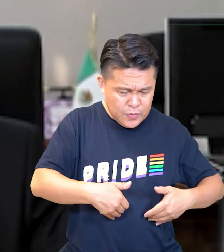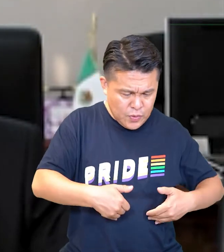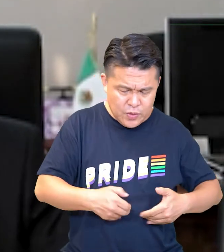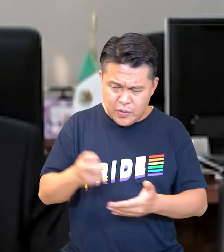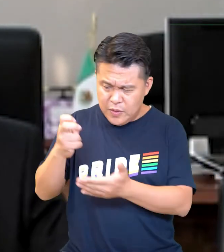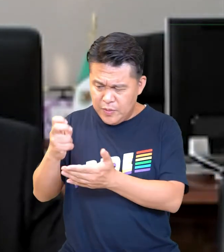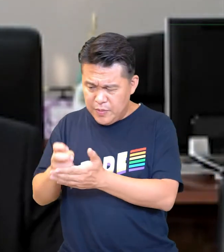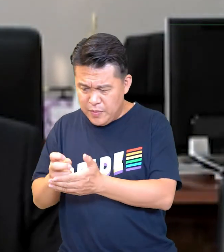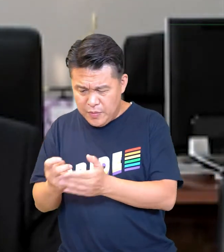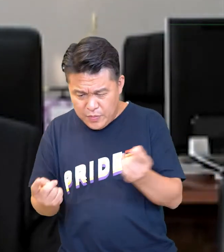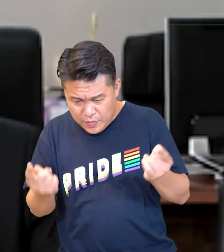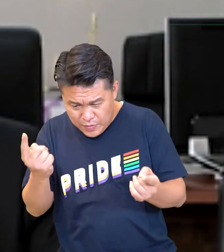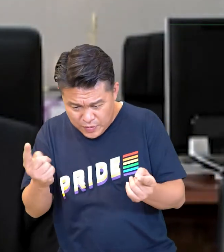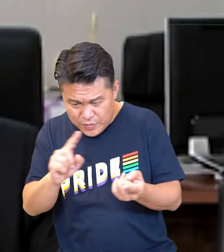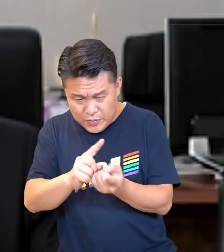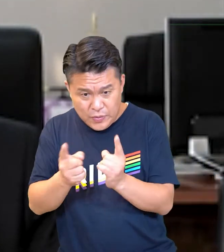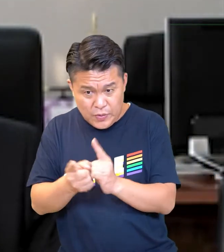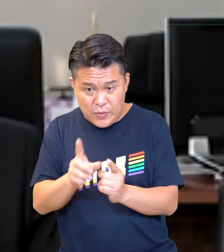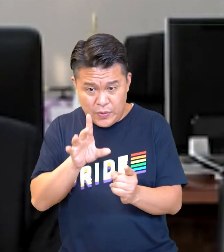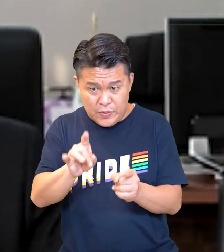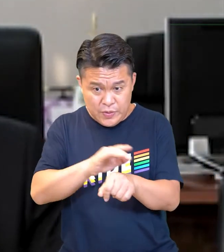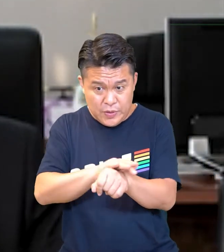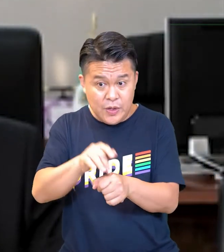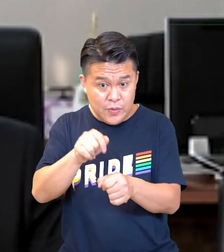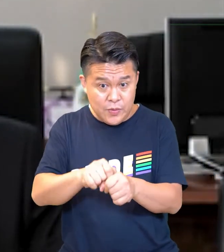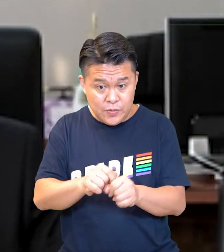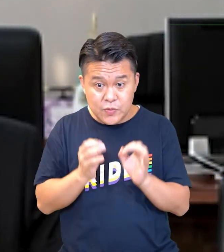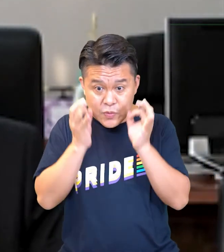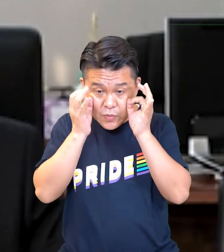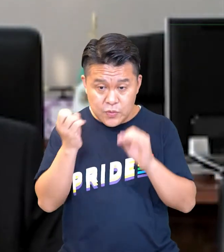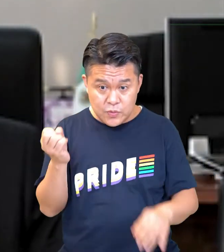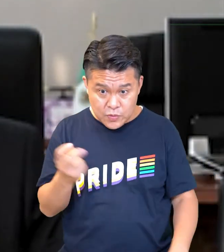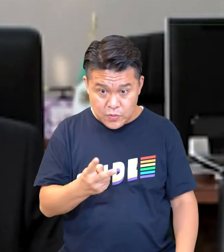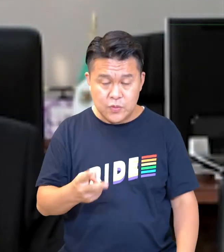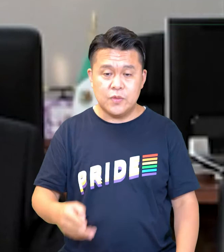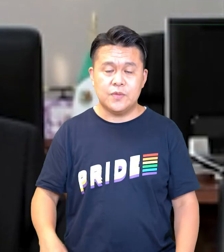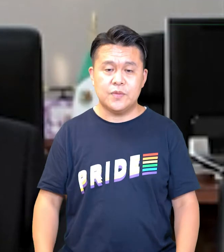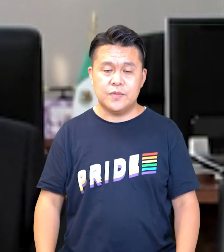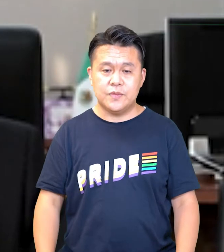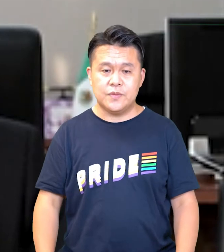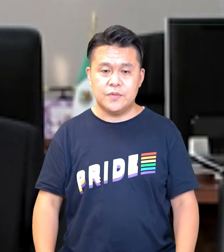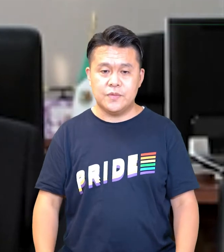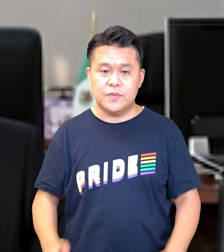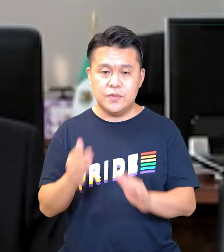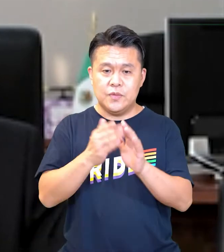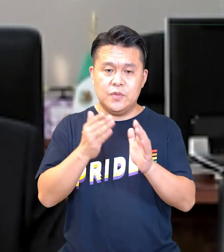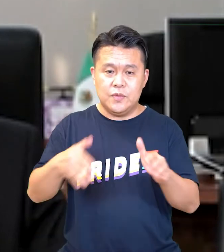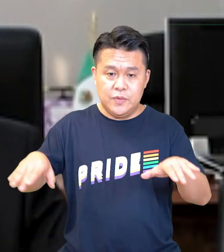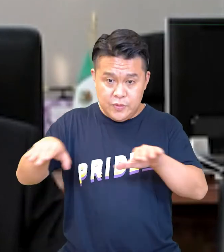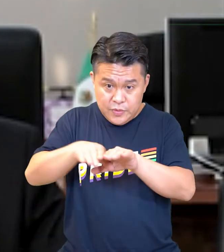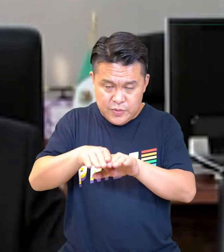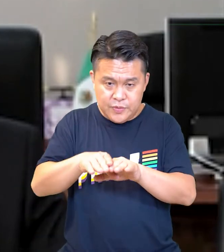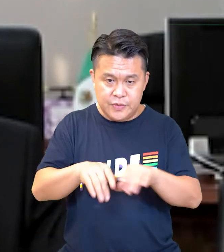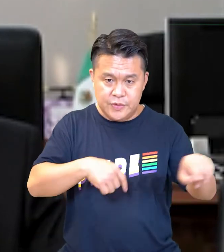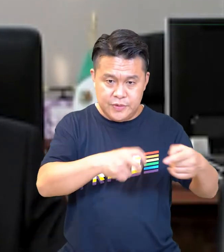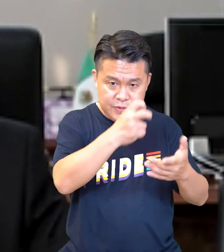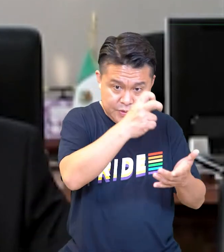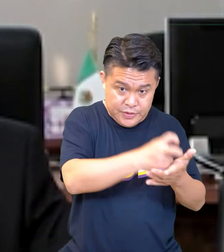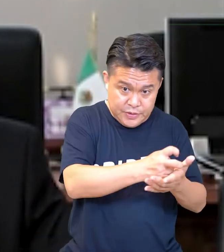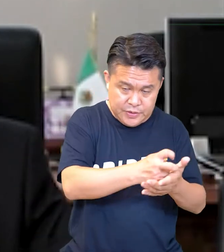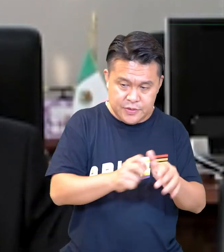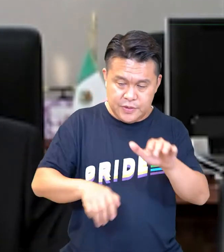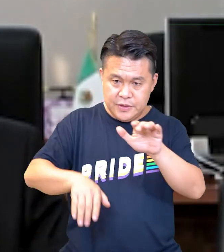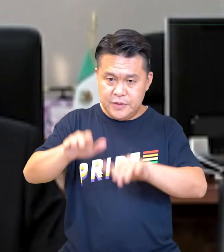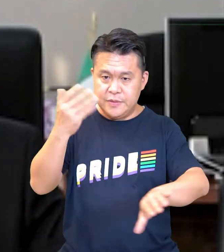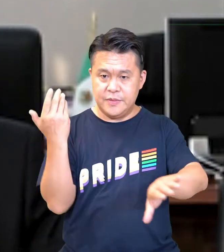to harmonize the relation between needs and laws, and to mainstream an anti-discrimination